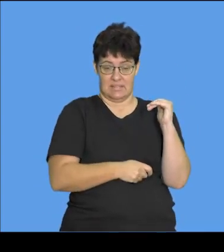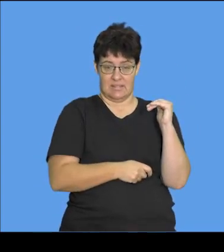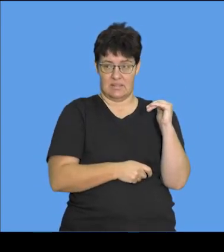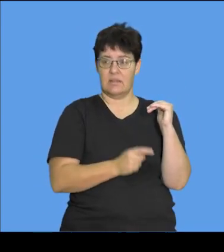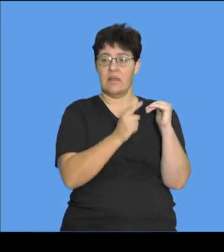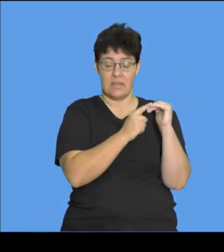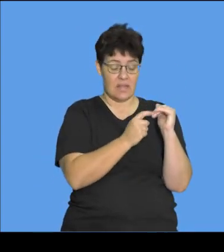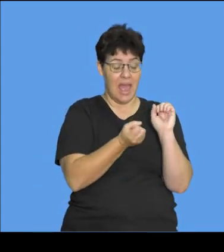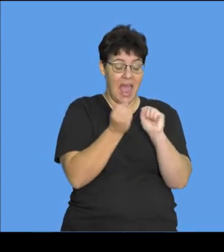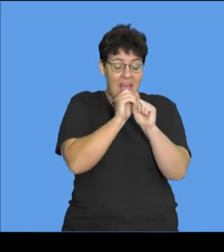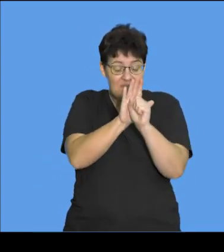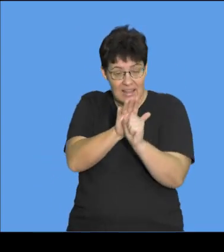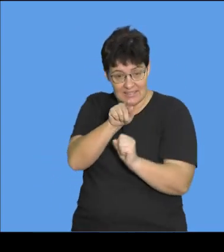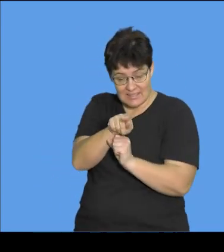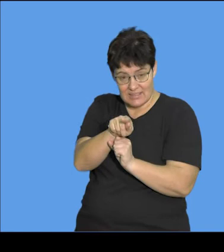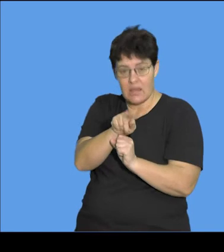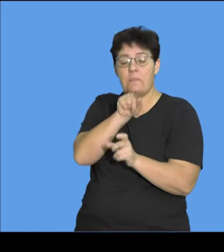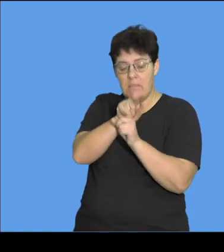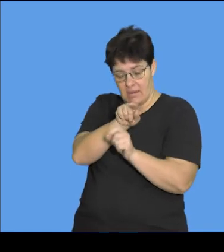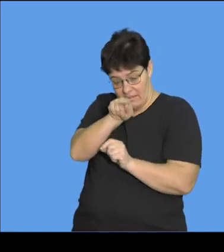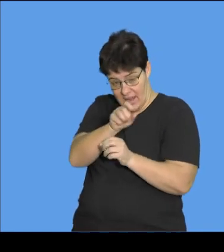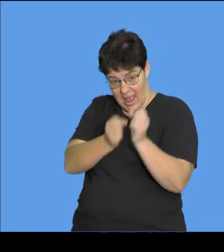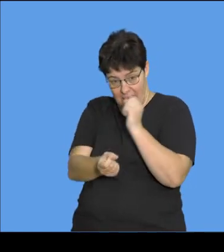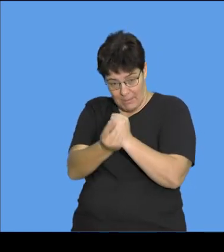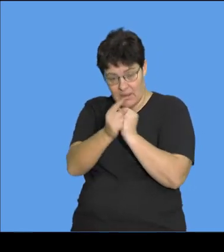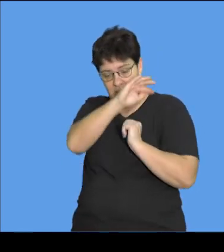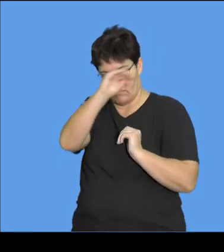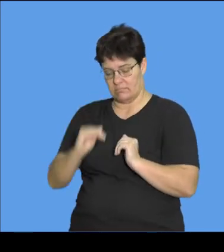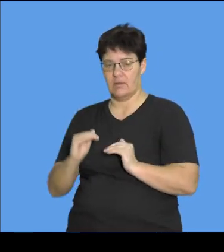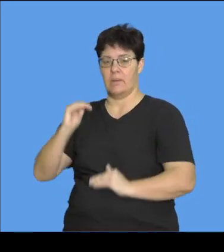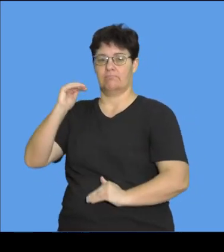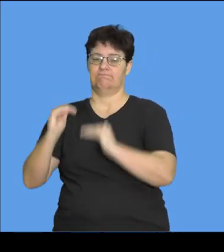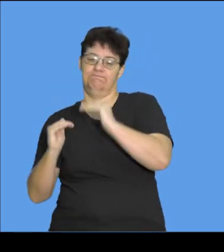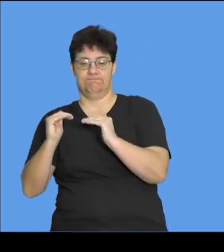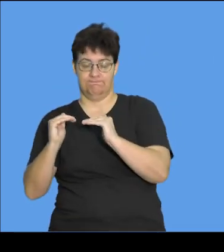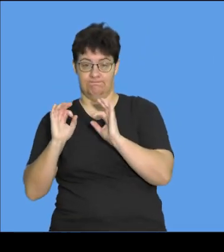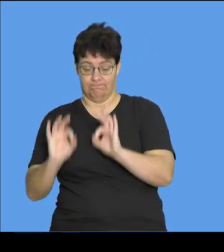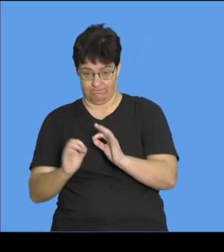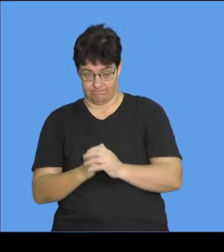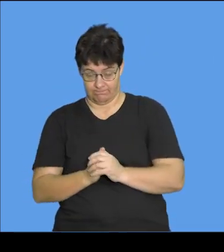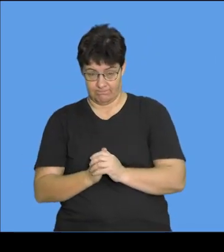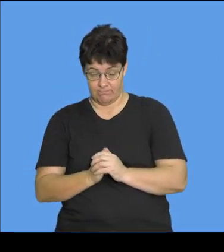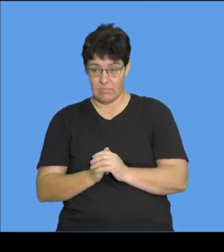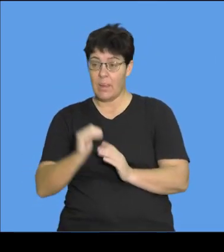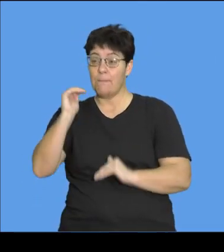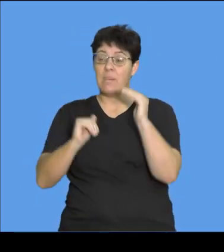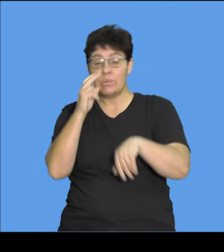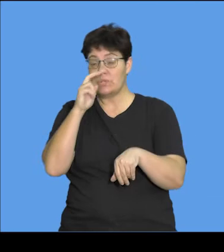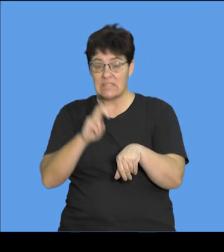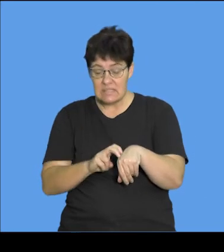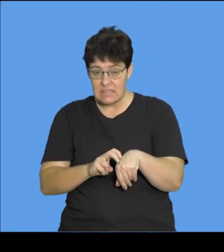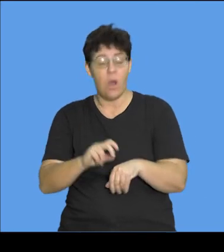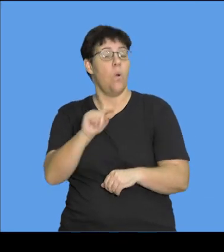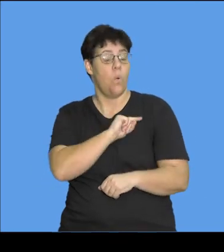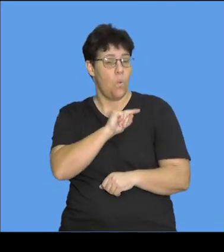an effect, and that effect brings about a balance. And we know that this balance that we require is important for